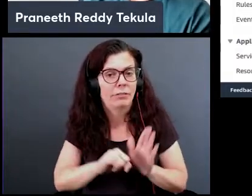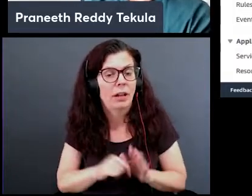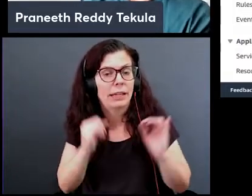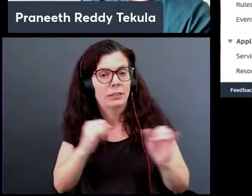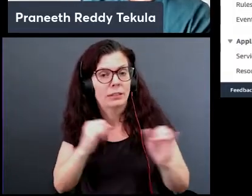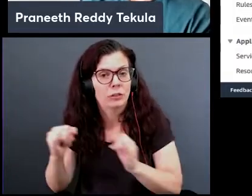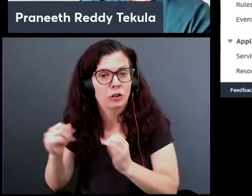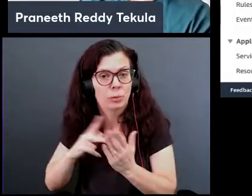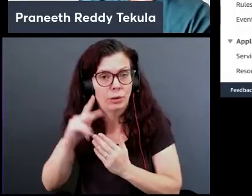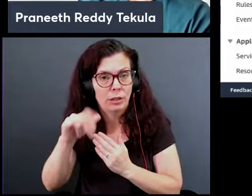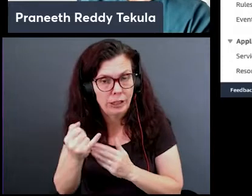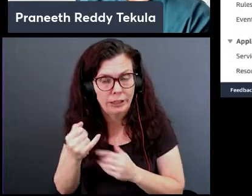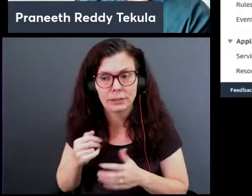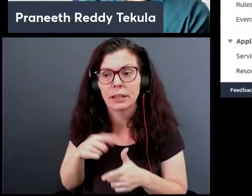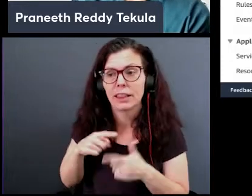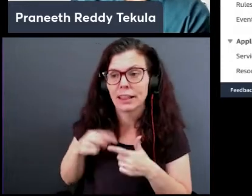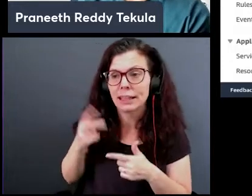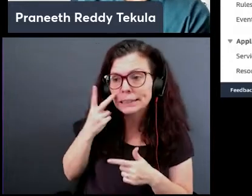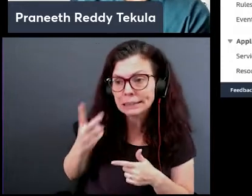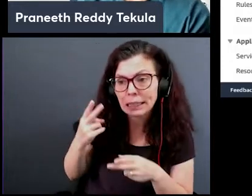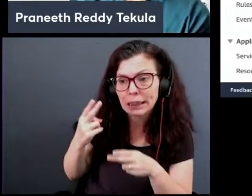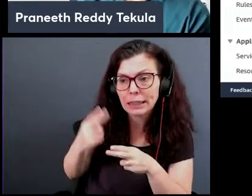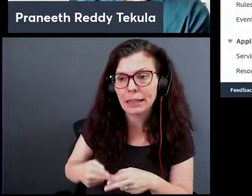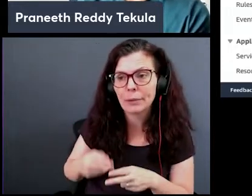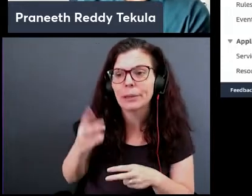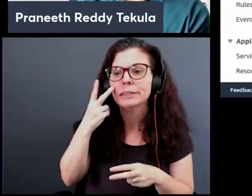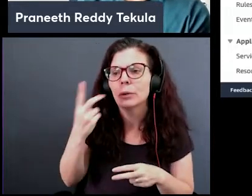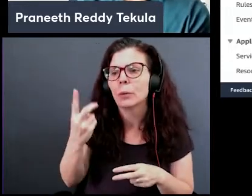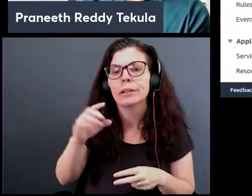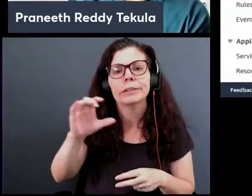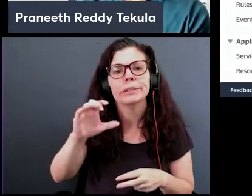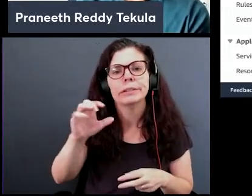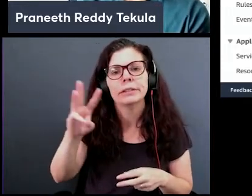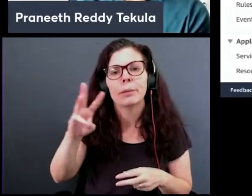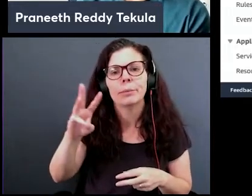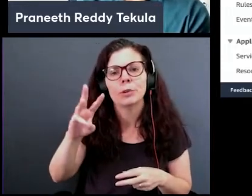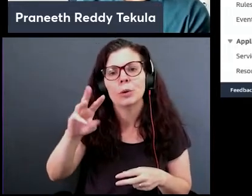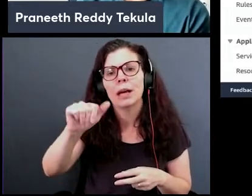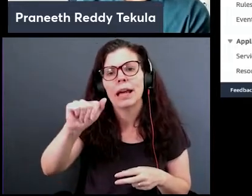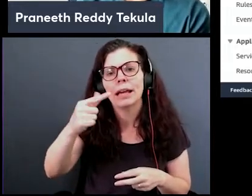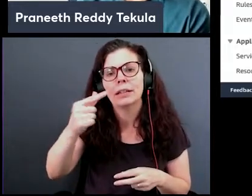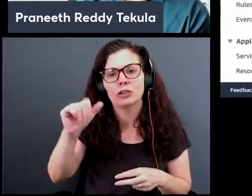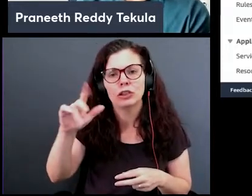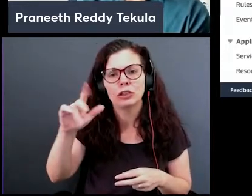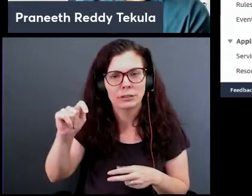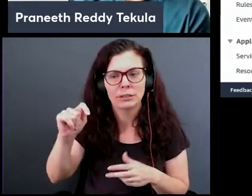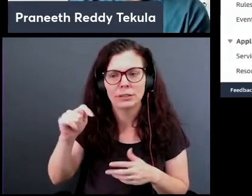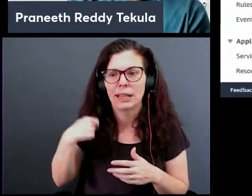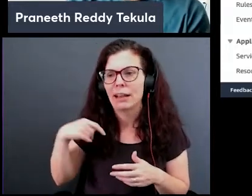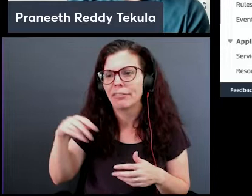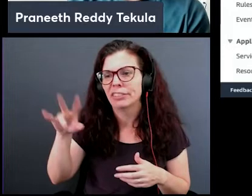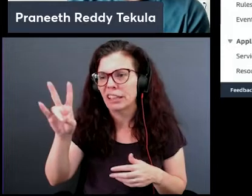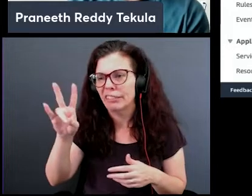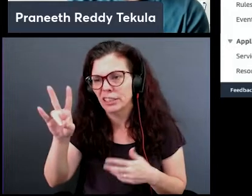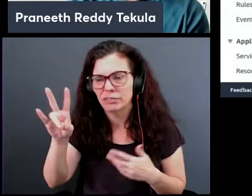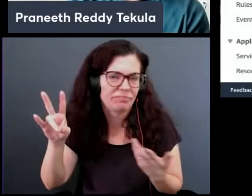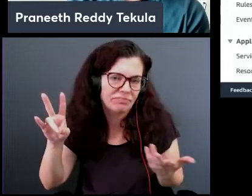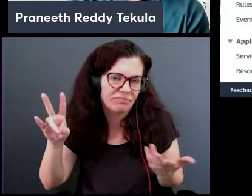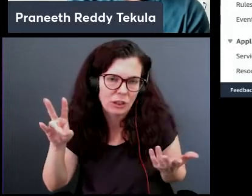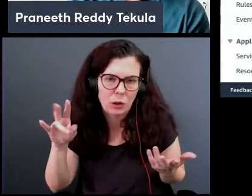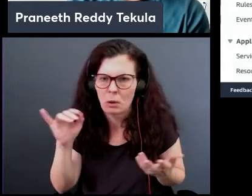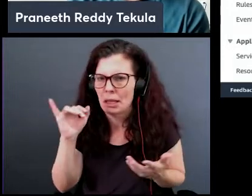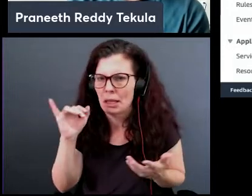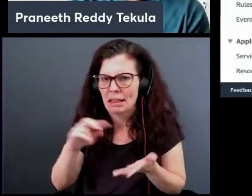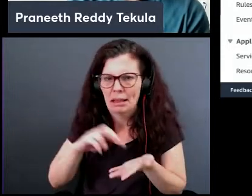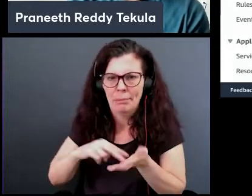then I see these names. So I see one that says CW agent, and then it has like a 7 next to it. So like what does that mean?